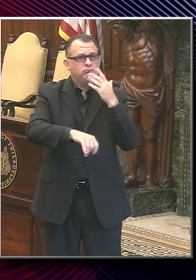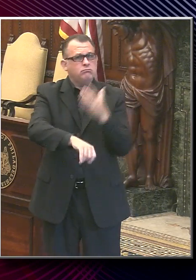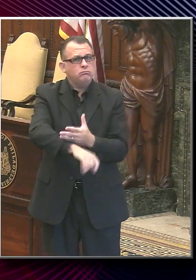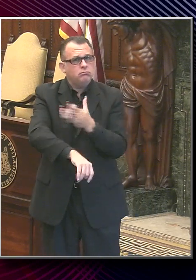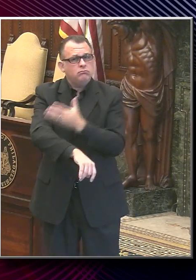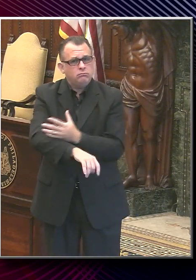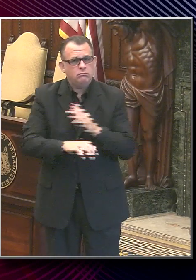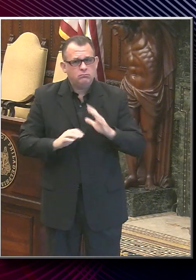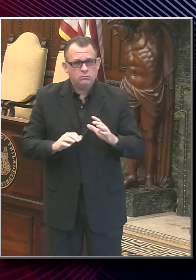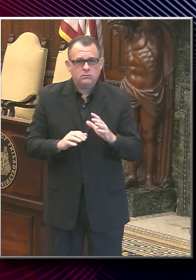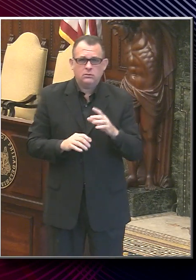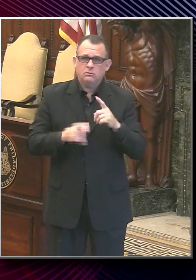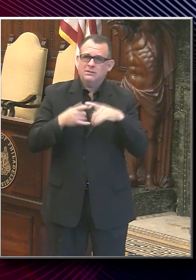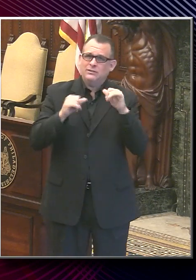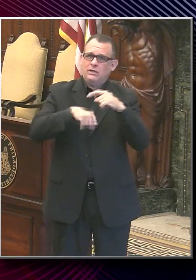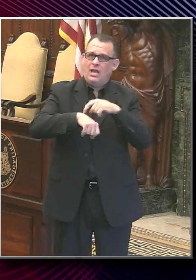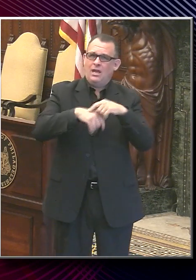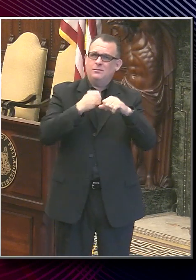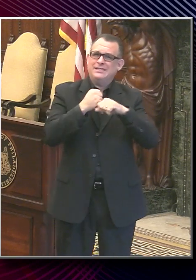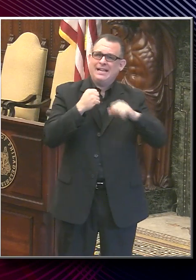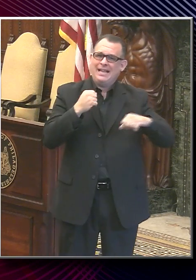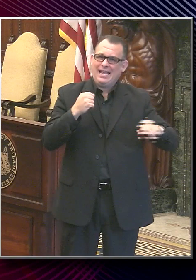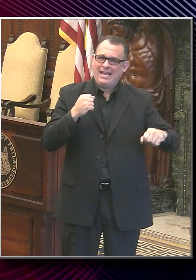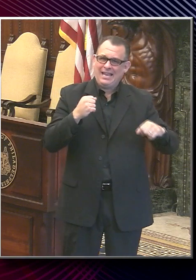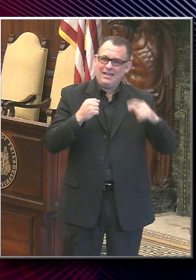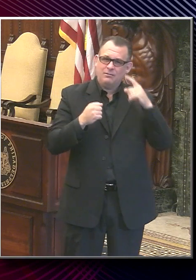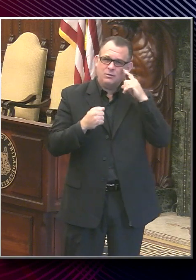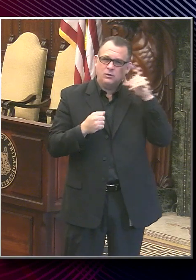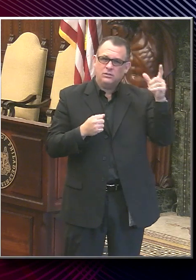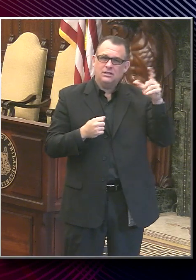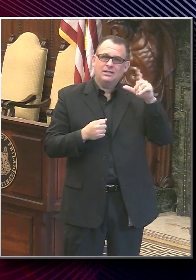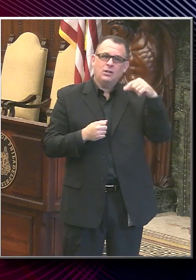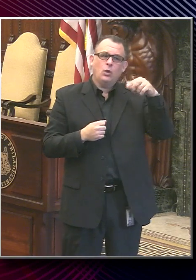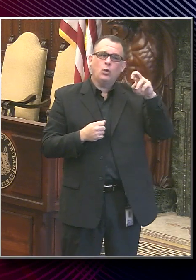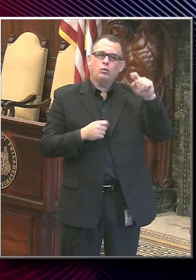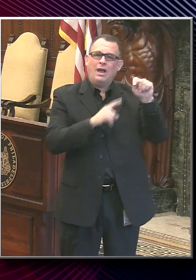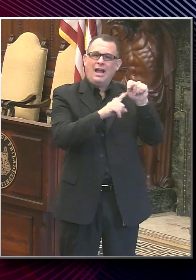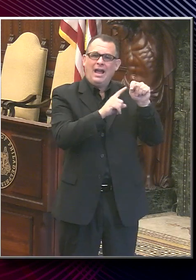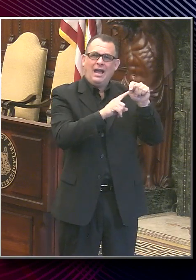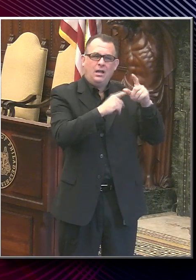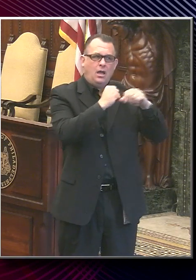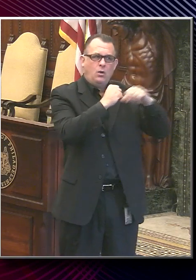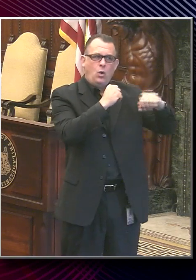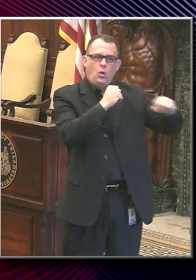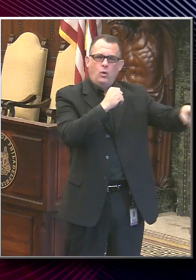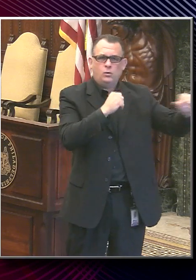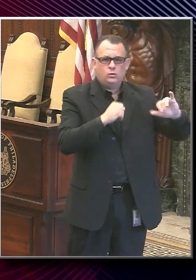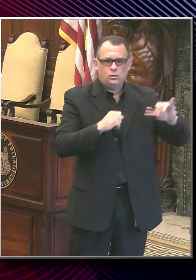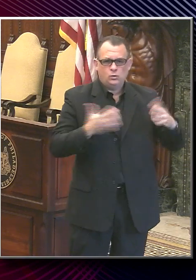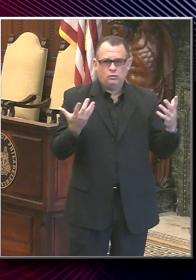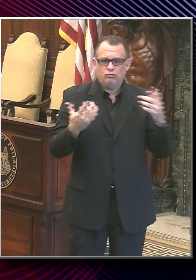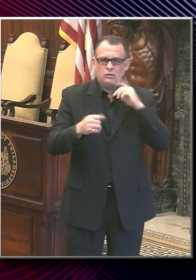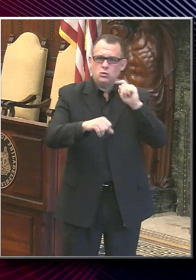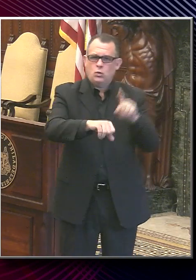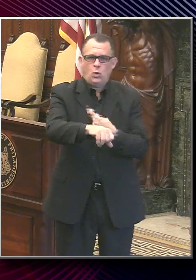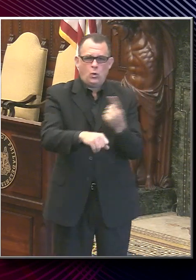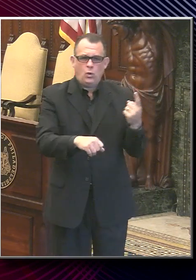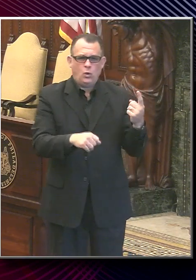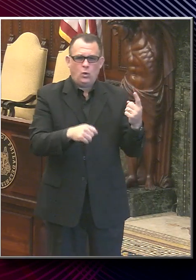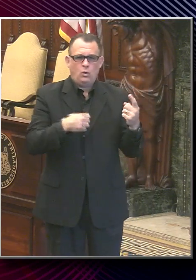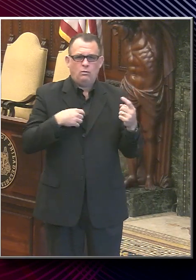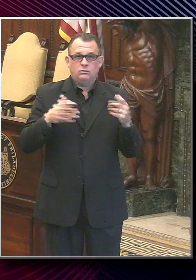long delays for another big laboratory, Quest, and some delays that are too long for some other smaller